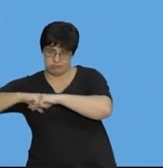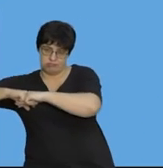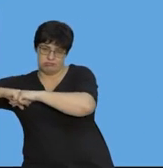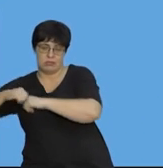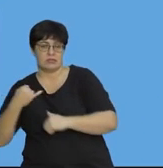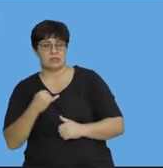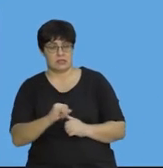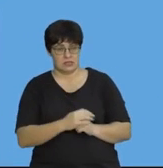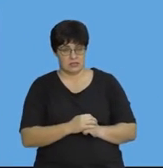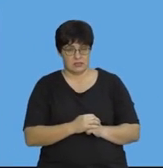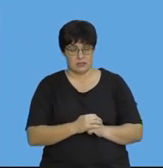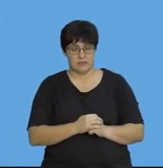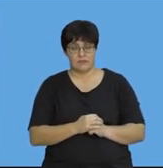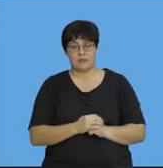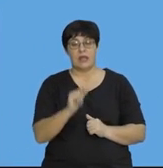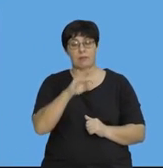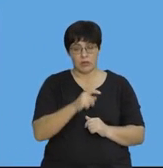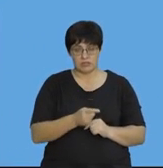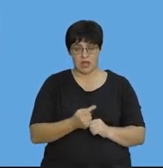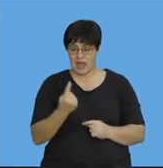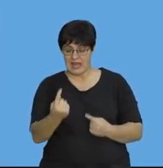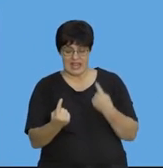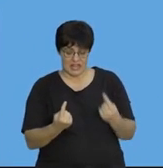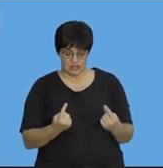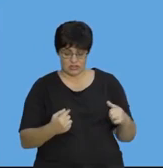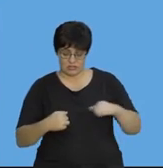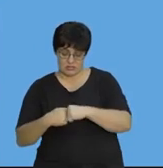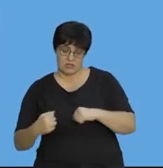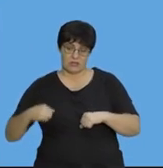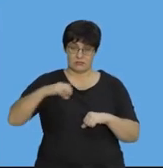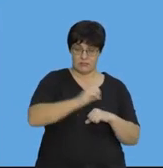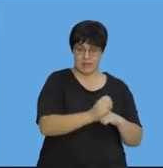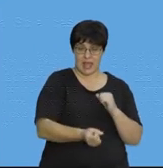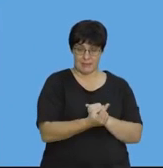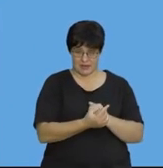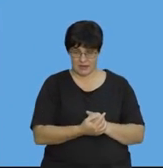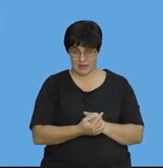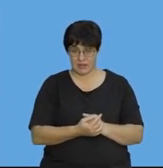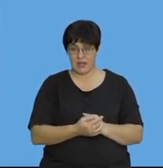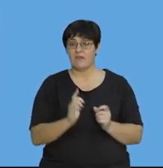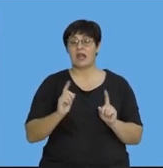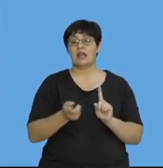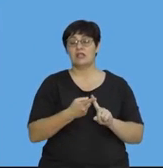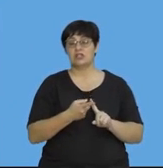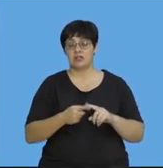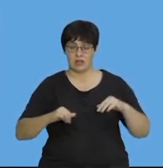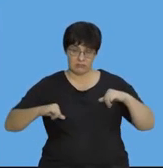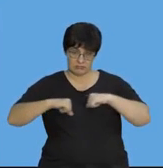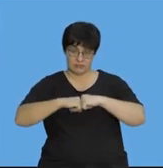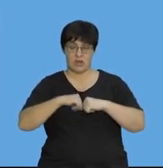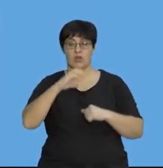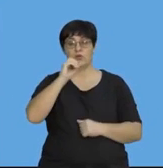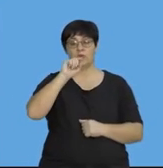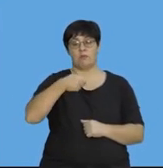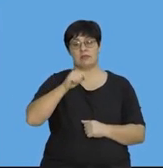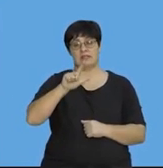right. Calculate the impulse exerted on each freight train if the collision lasts